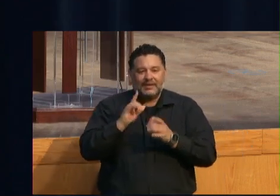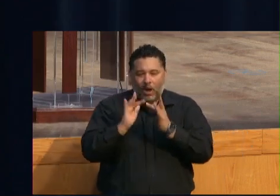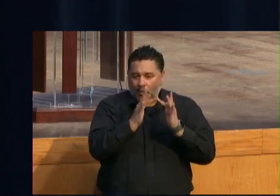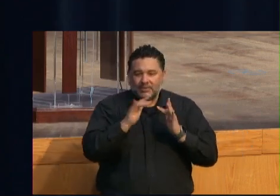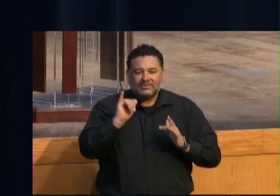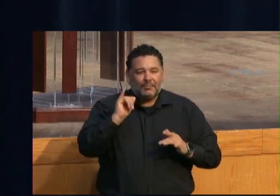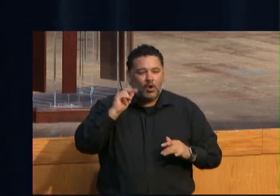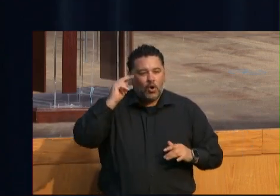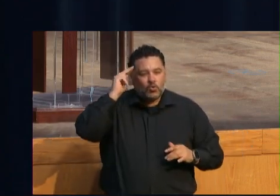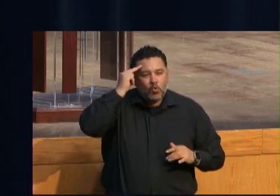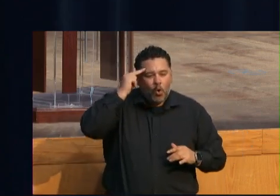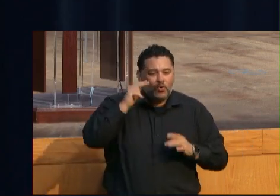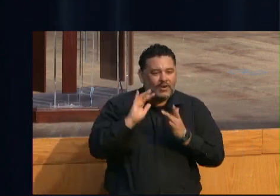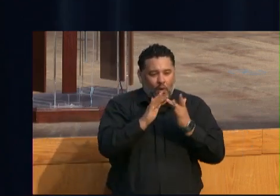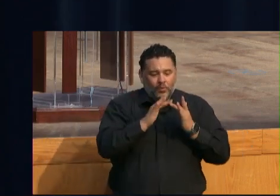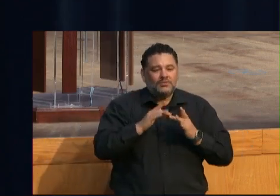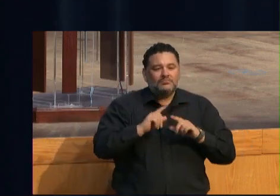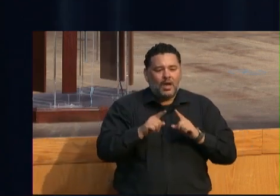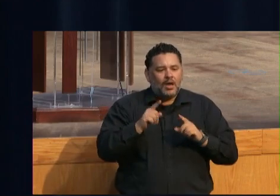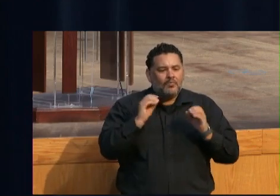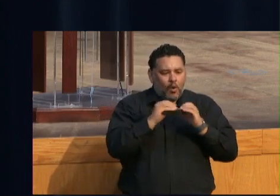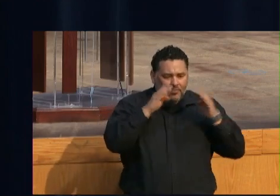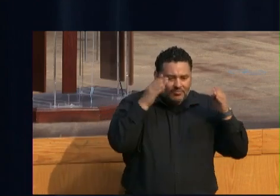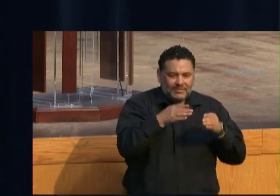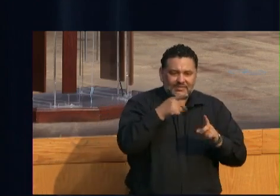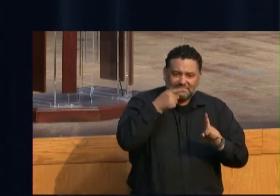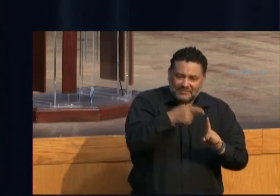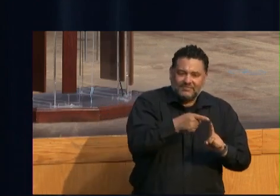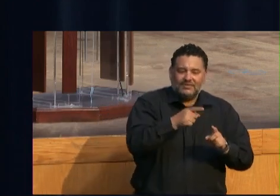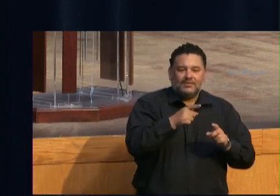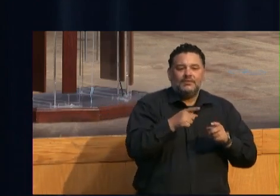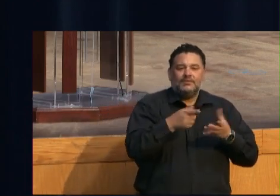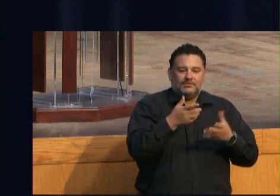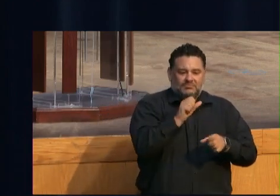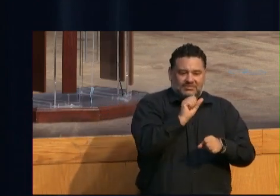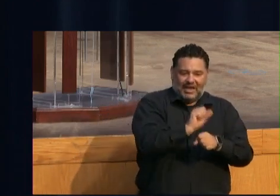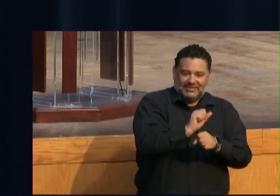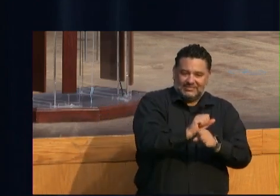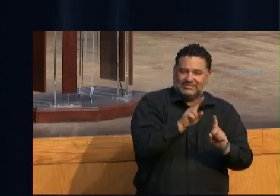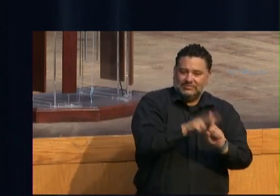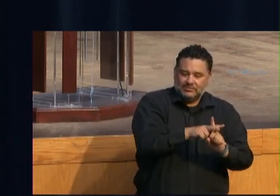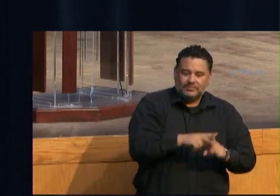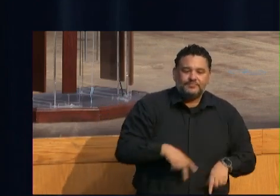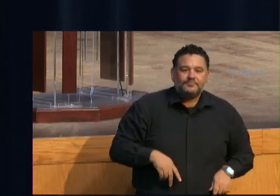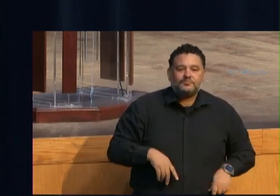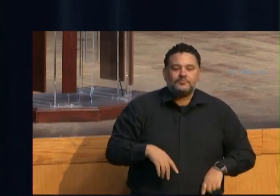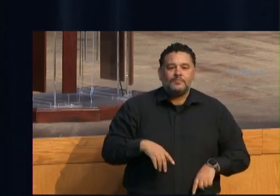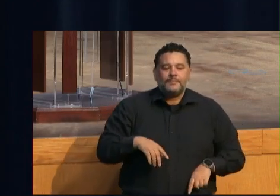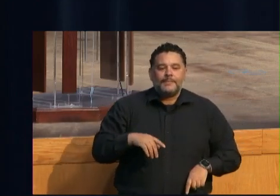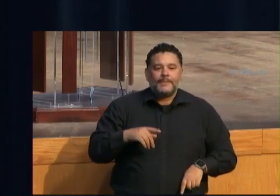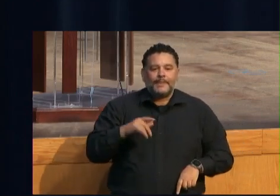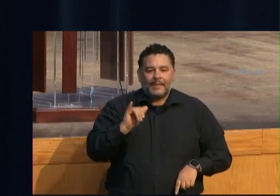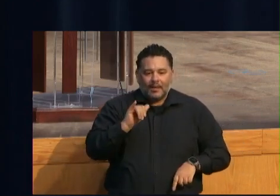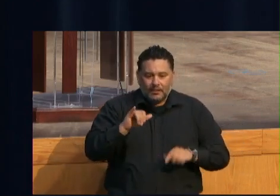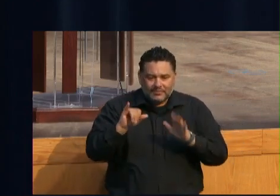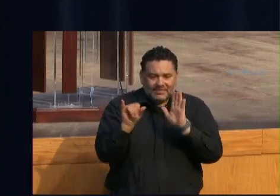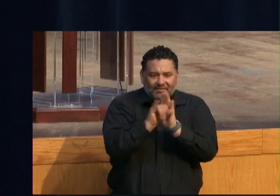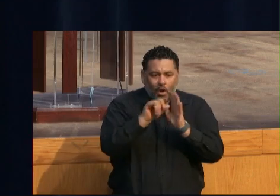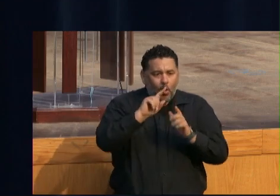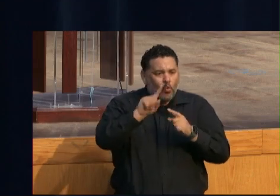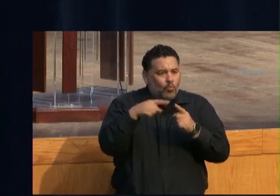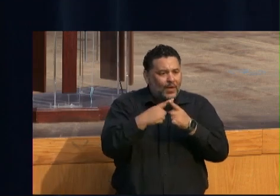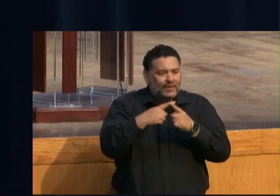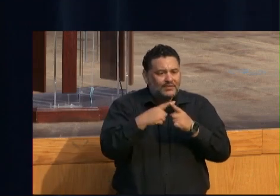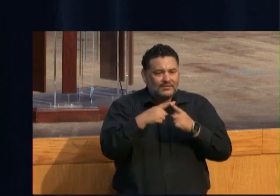more designed towards specific tasks, not even just the general task of seeing, but like identifying when there's a circle